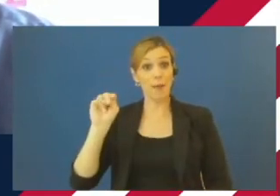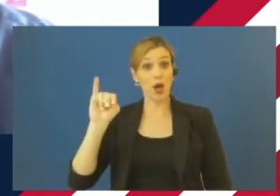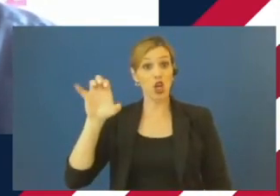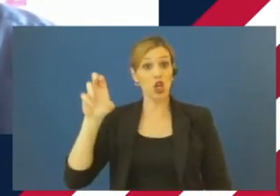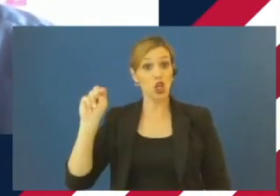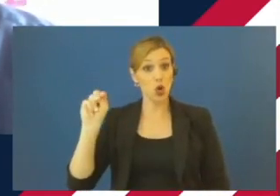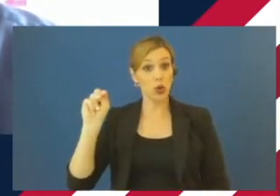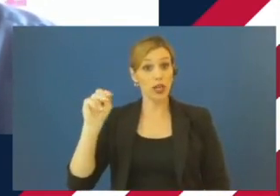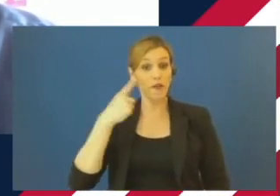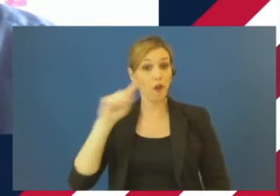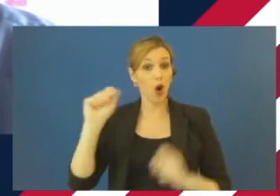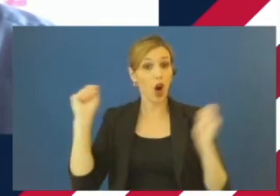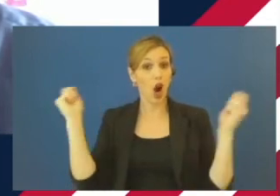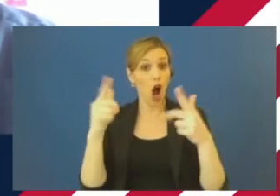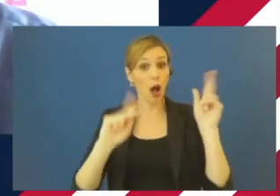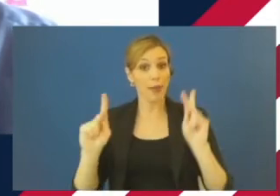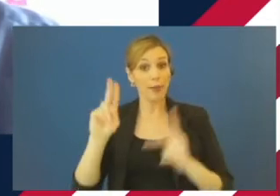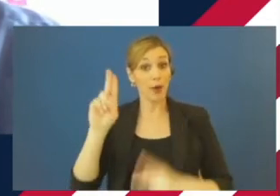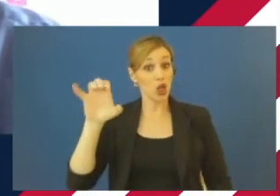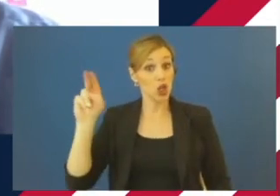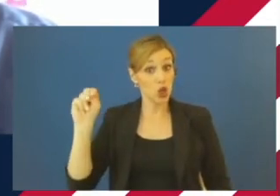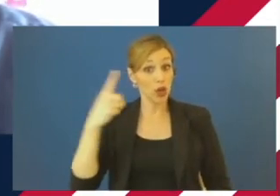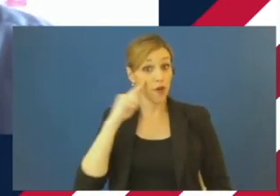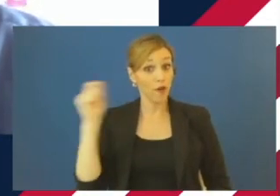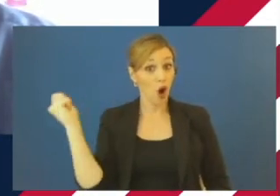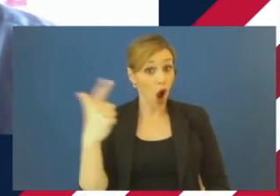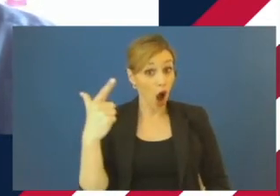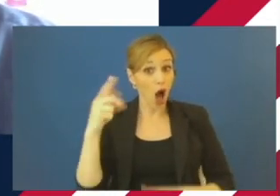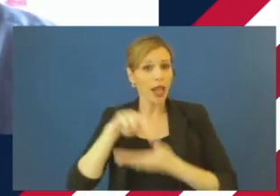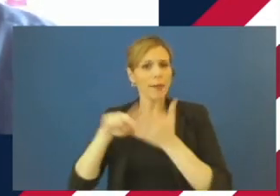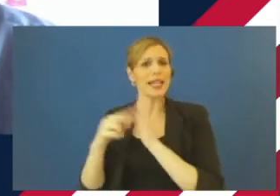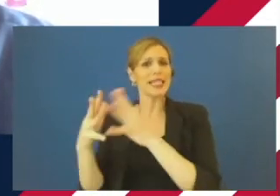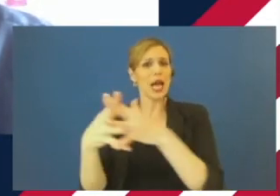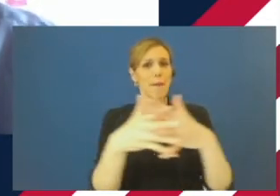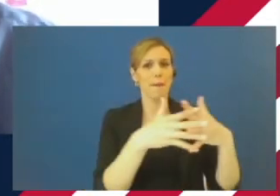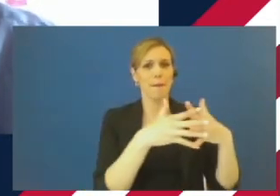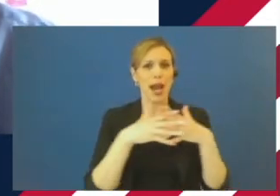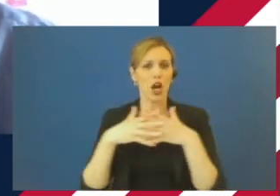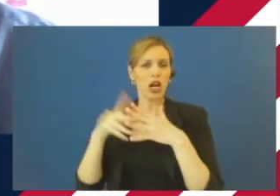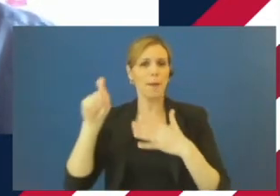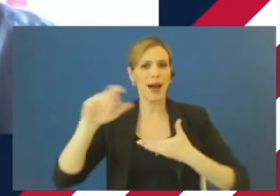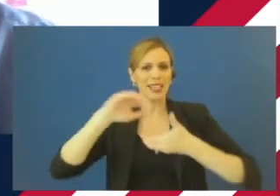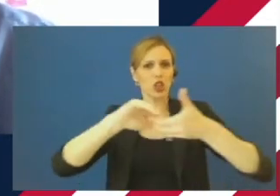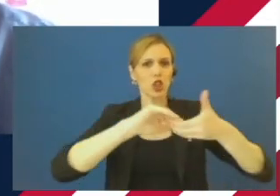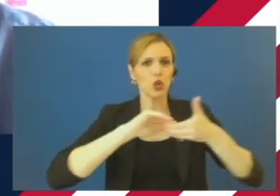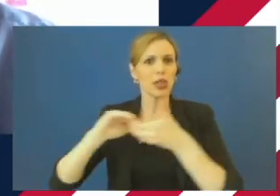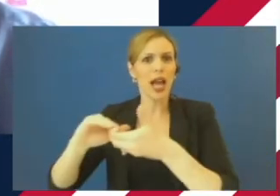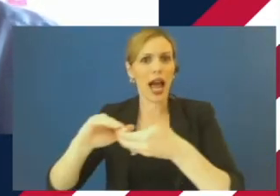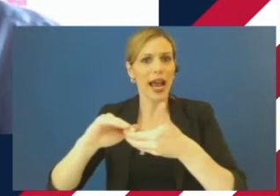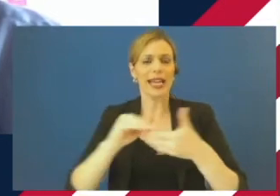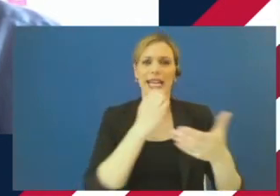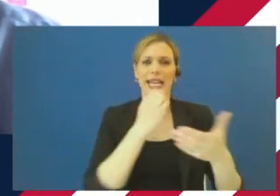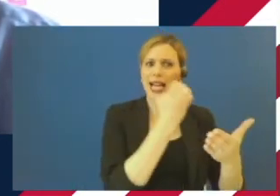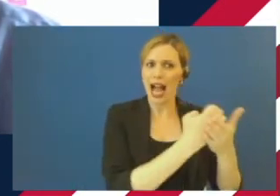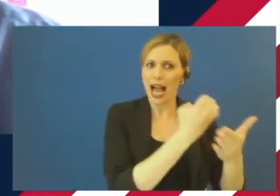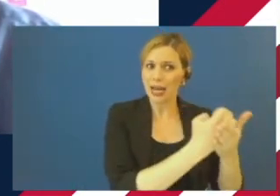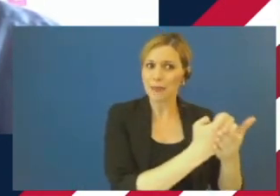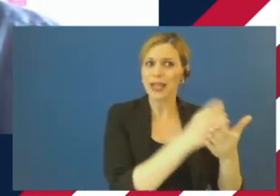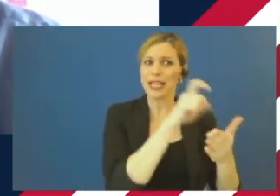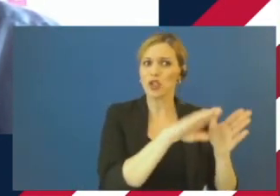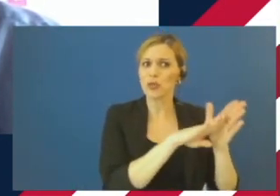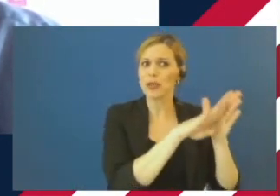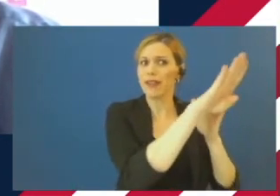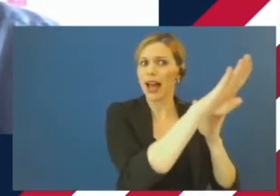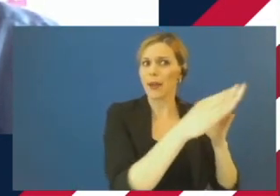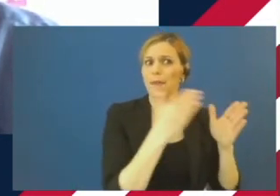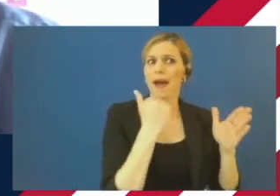bringing America together, bringing democracy into the workplace and making our economy work for us instead of the other way